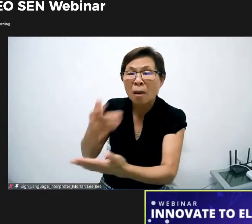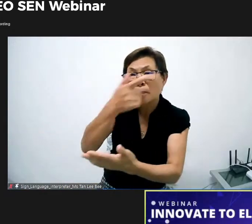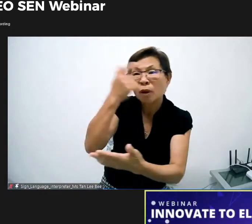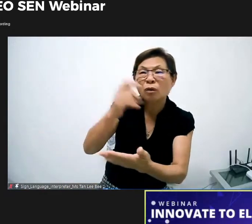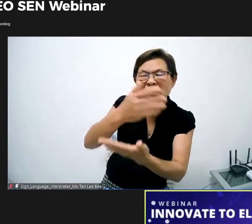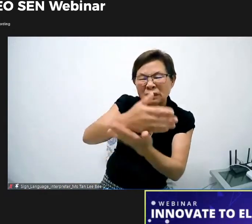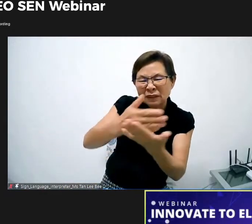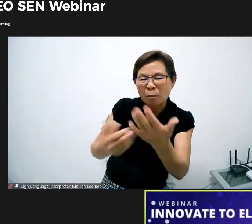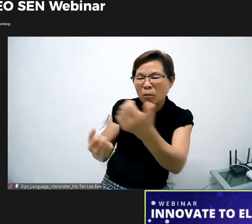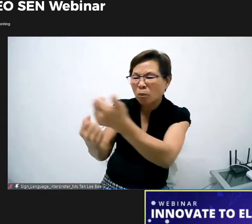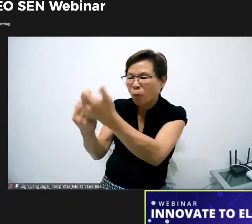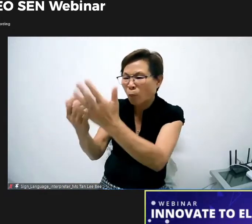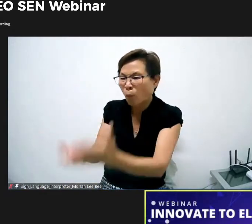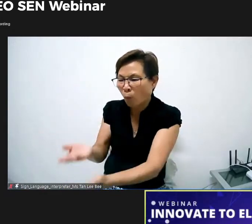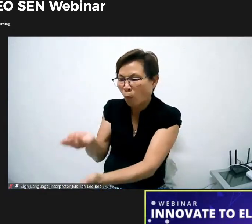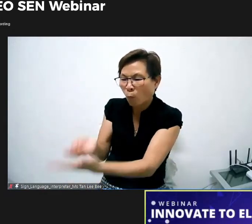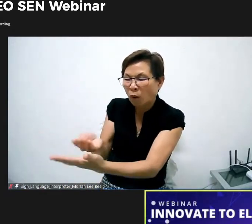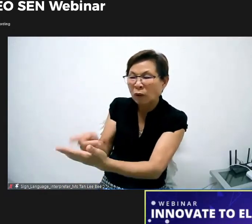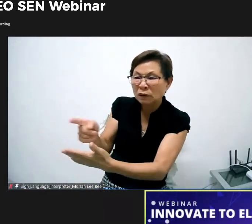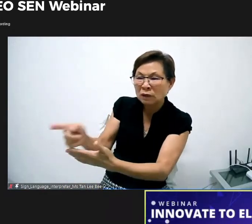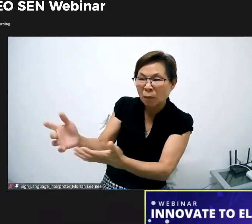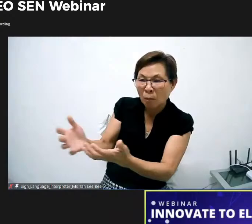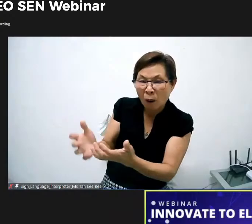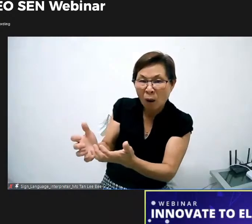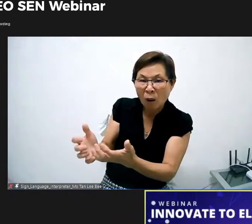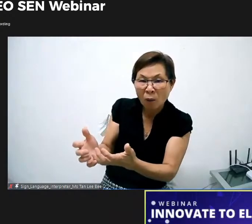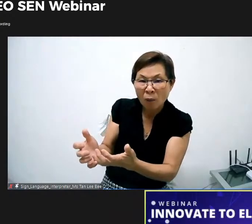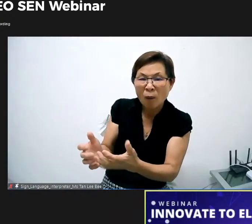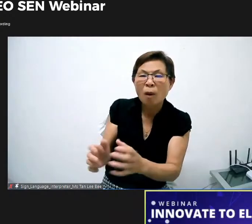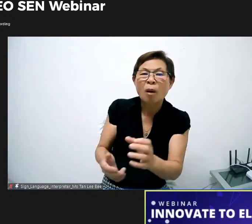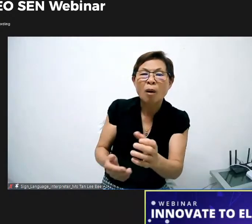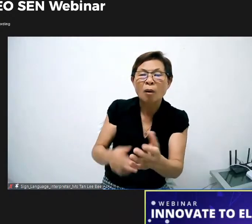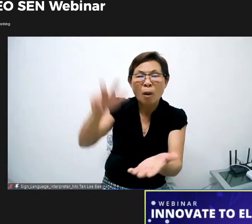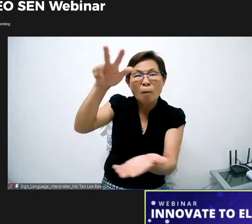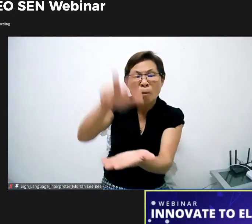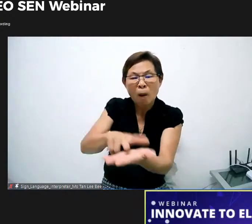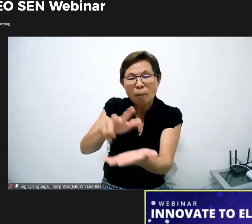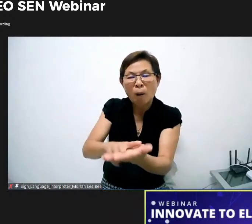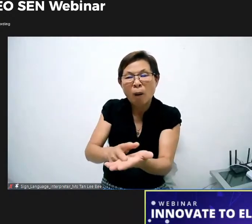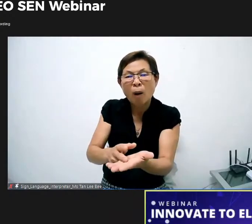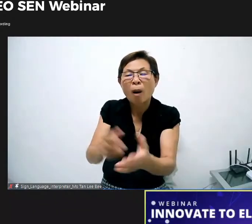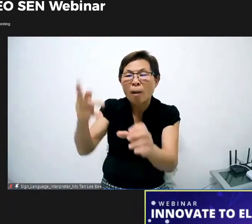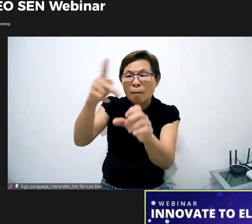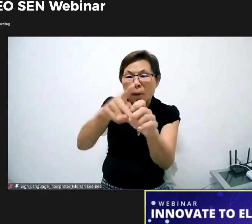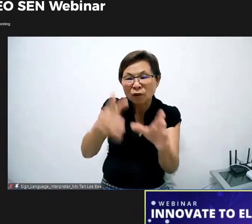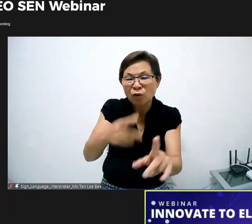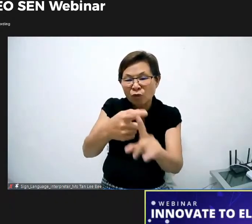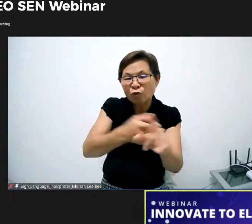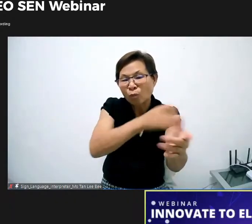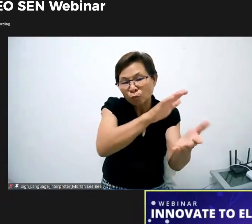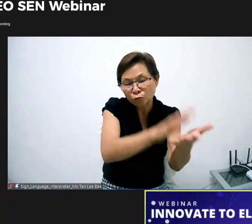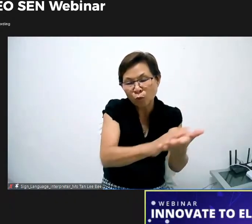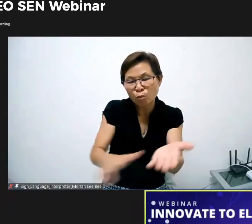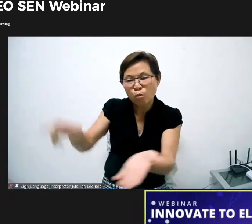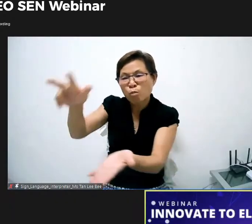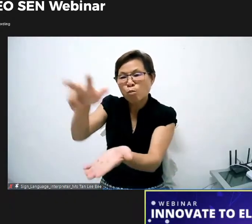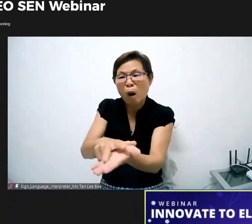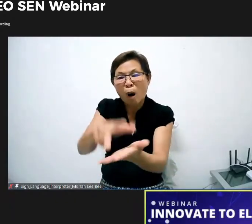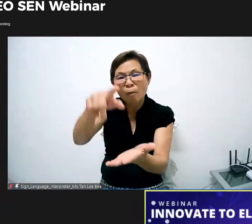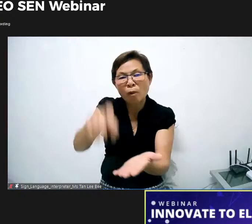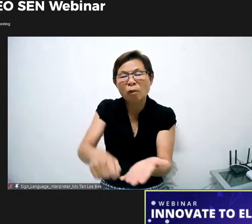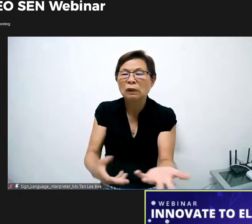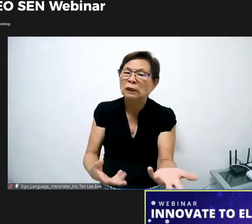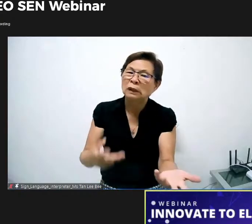want the collaboration of participation from schools. That is the thing that we cannot